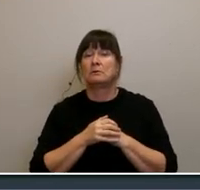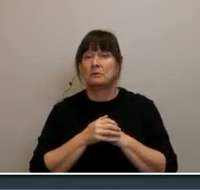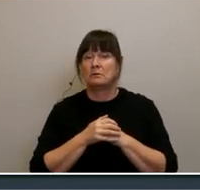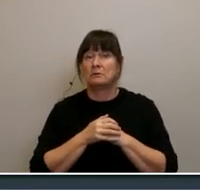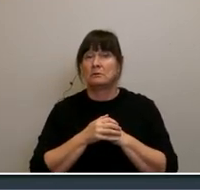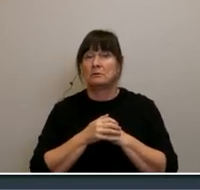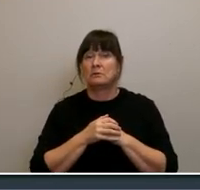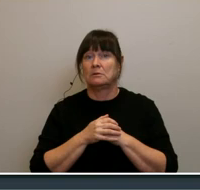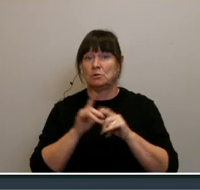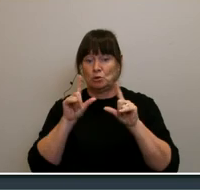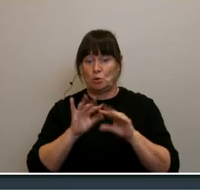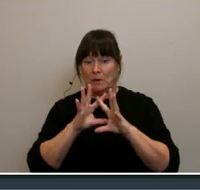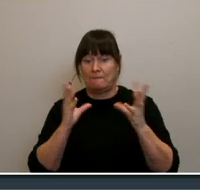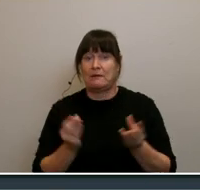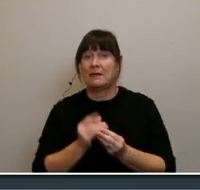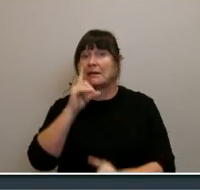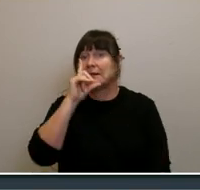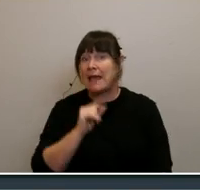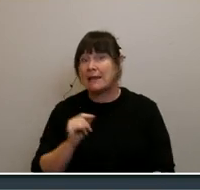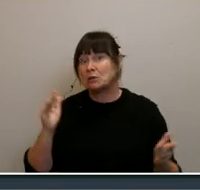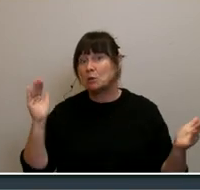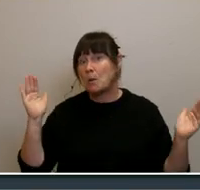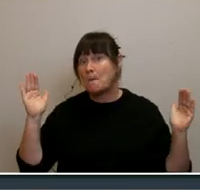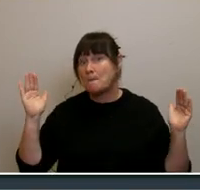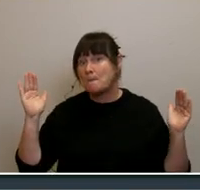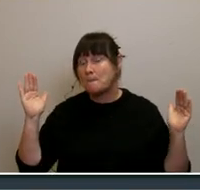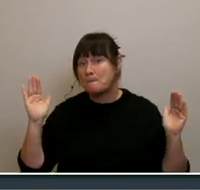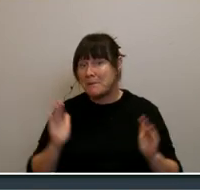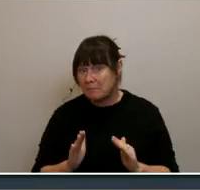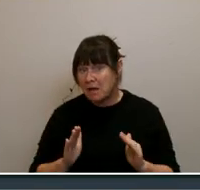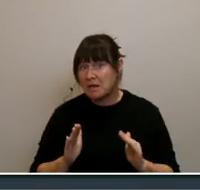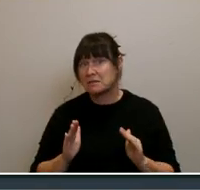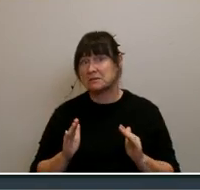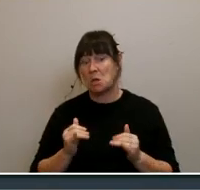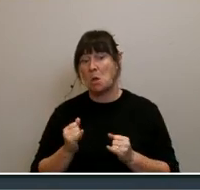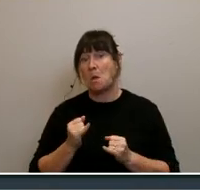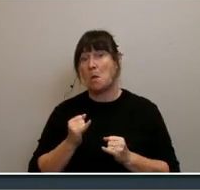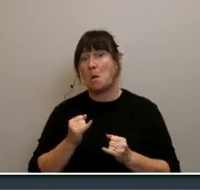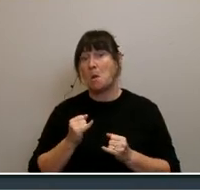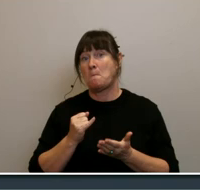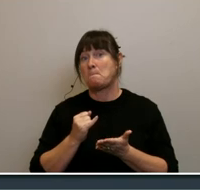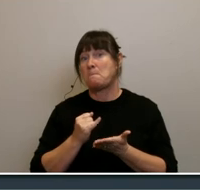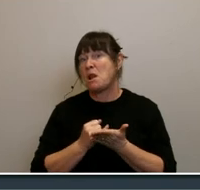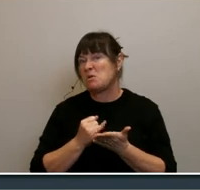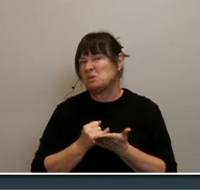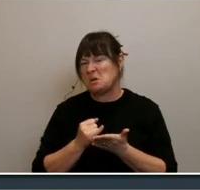take all possible steps to minimise the pollution of the environment.